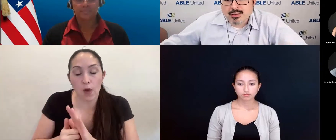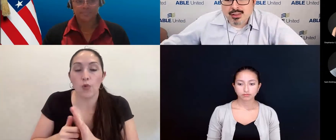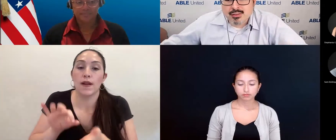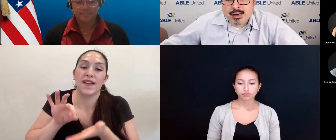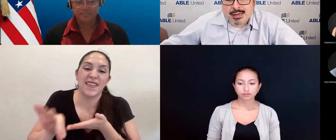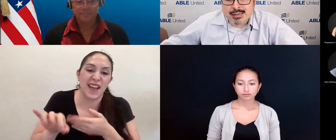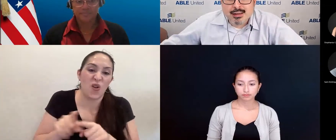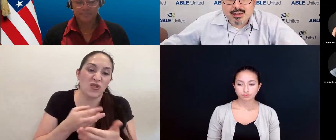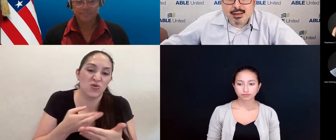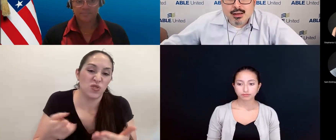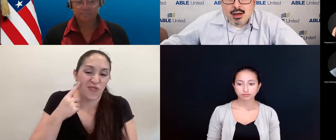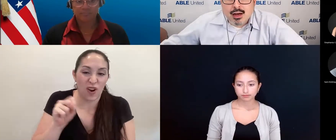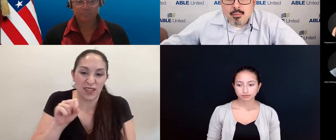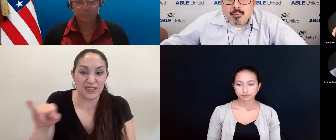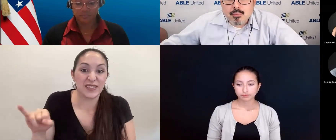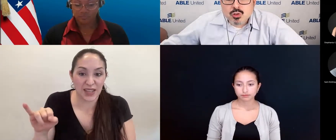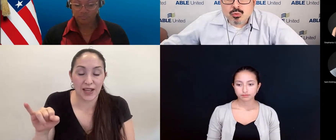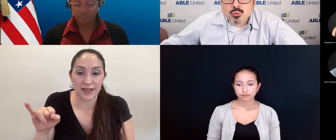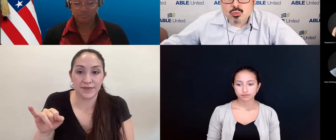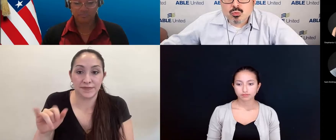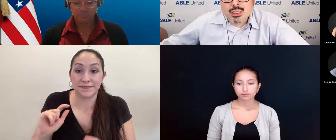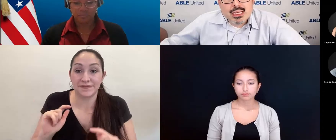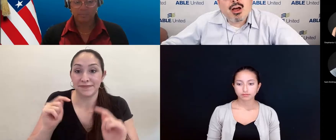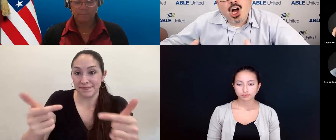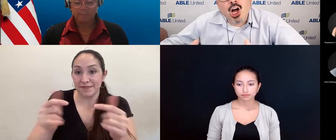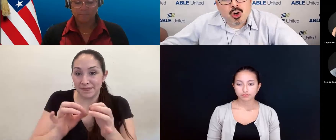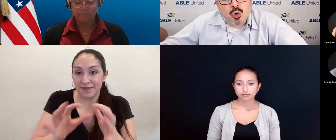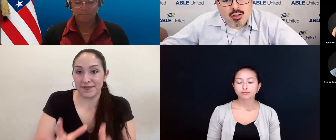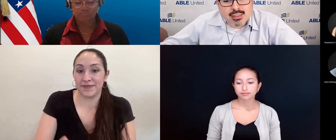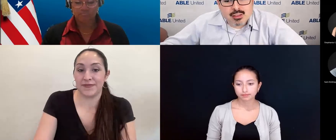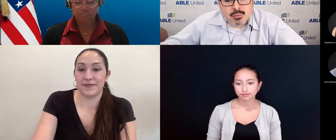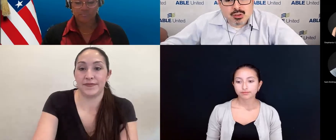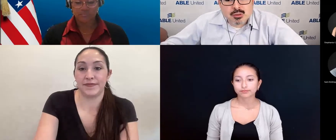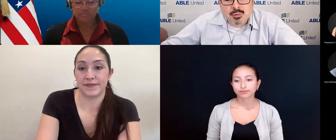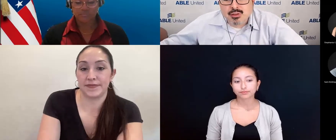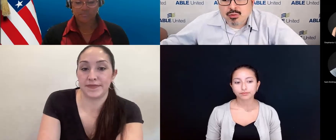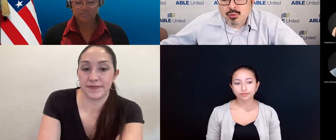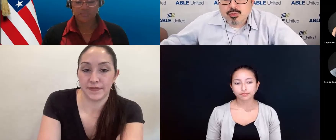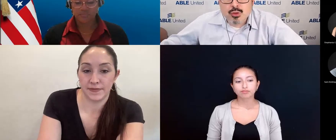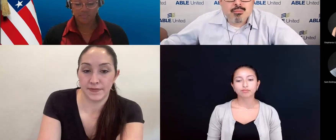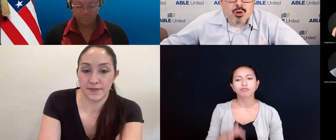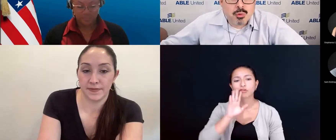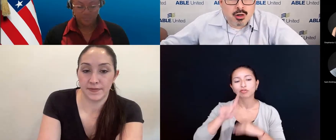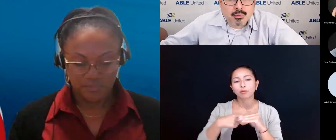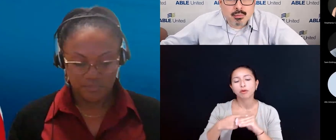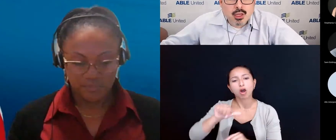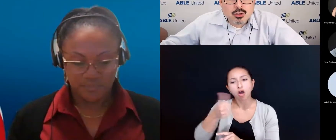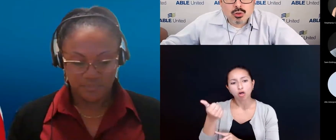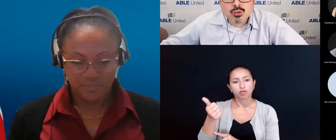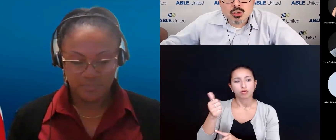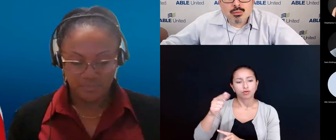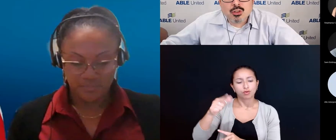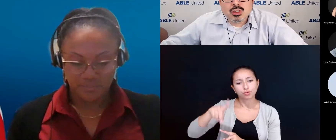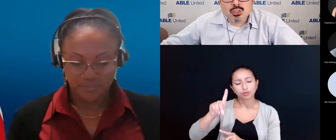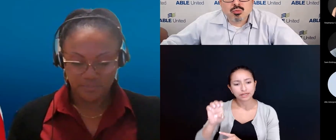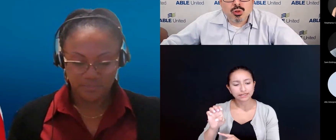for SSI. So thinking about other qualified disability expenses, for the most part,